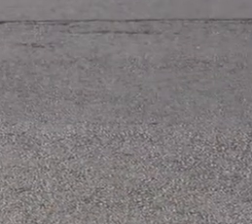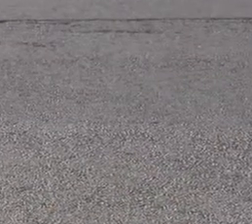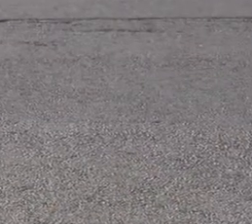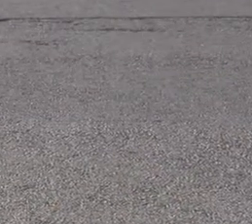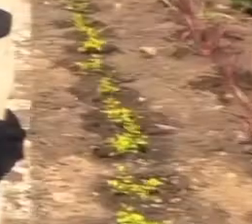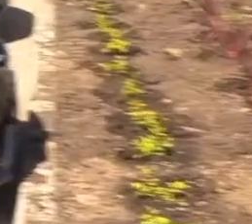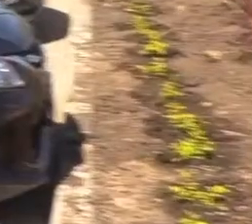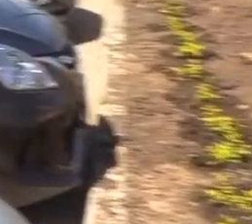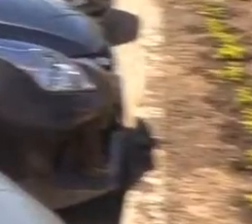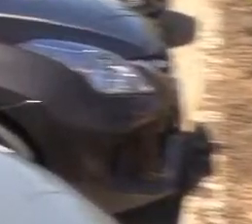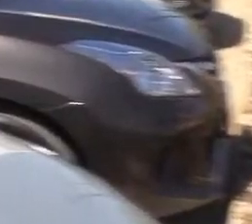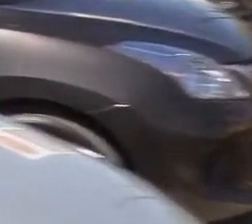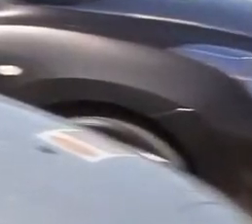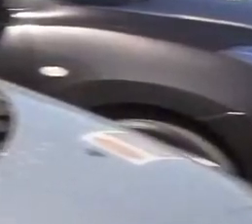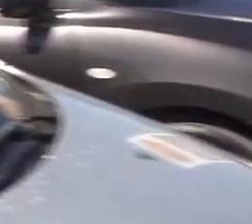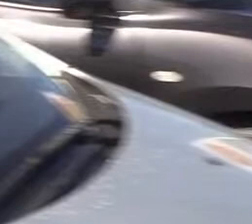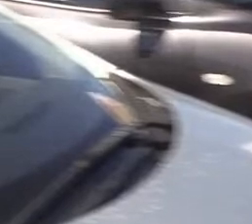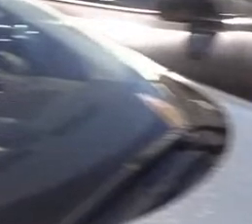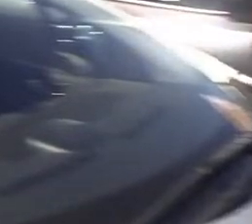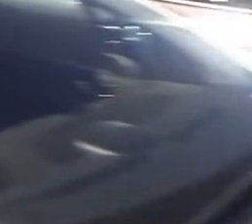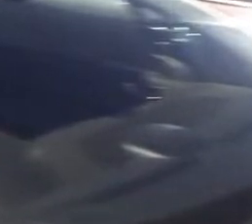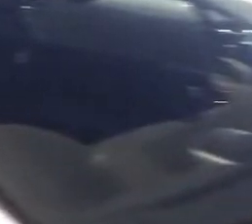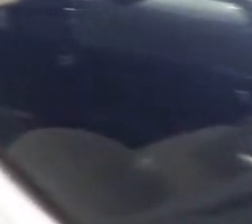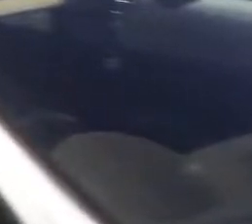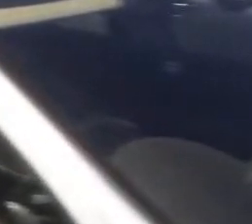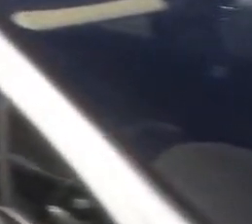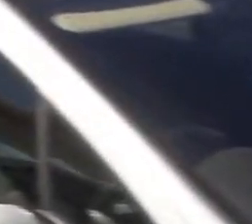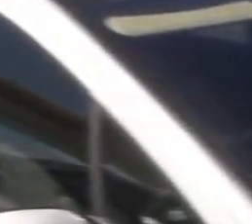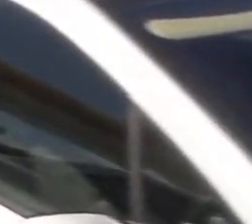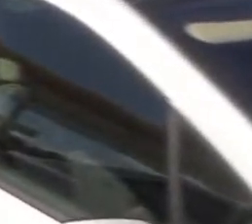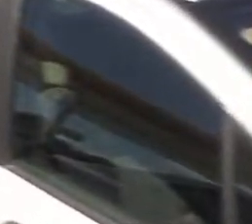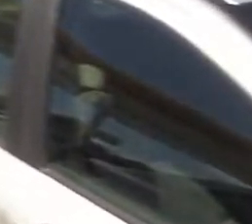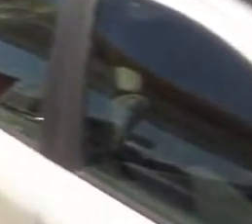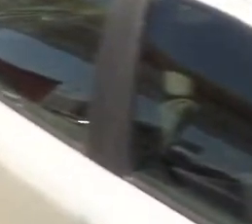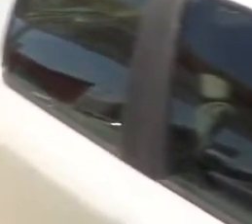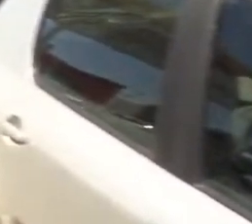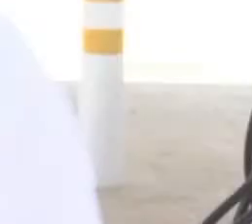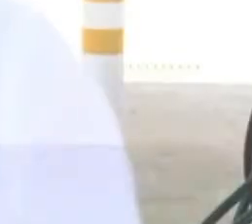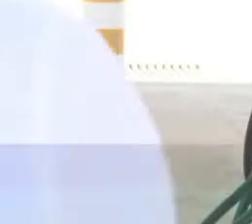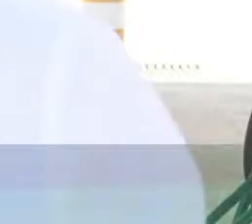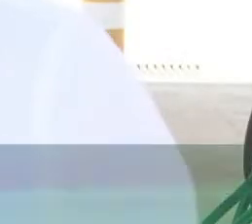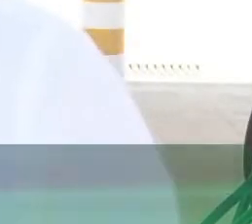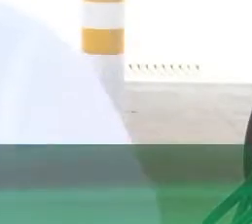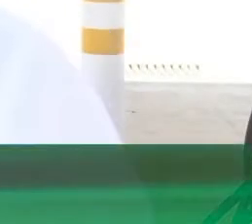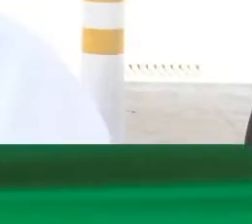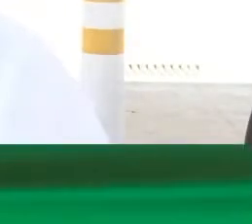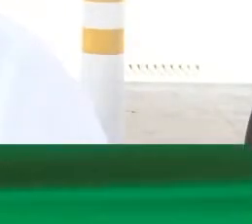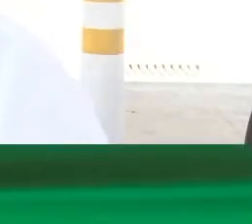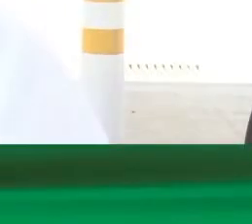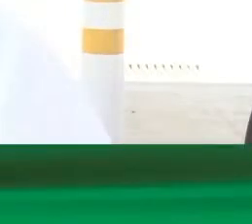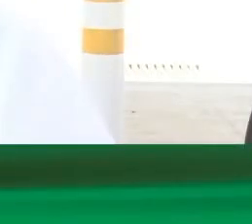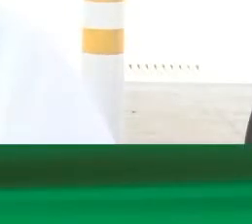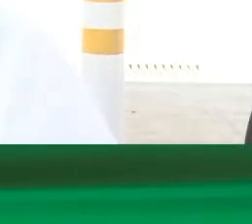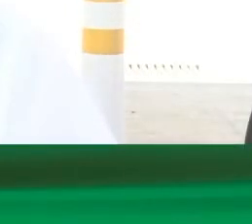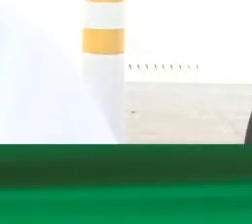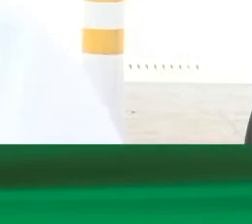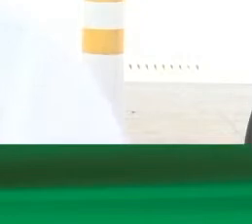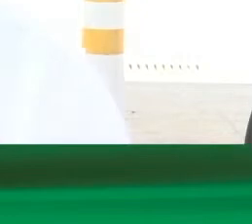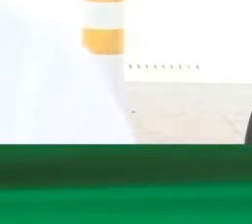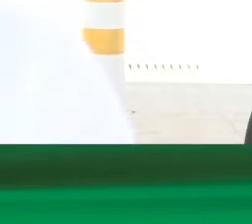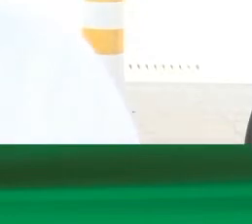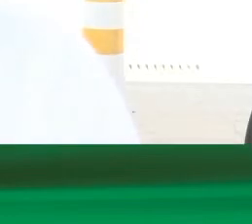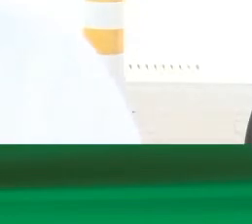Uhulumende we-Eastern Cape uphucula ubomi babantu ngokuvula amathuba ezoshishino. Igama lami ngumava